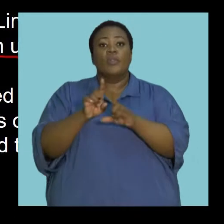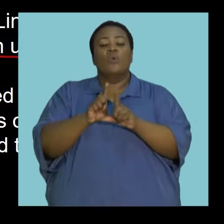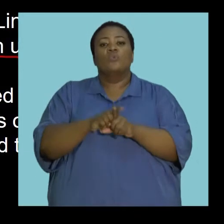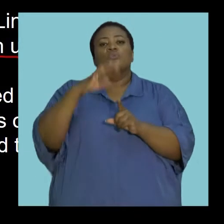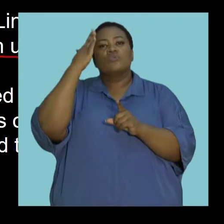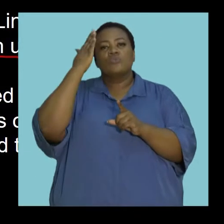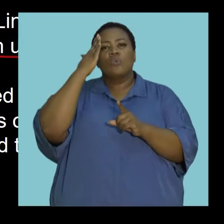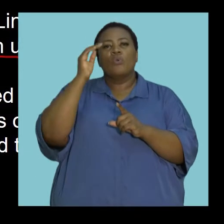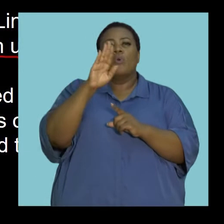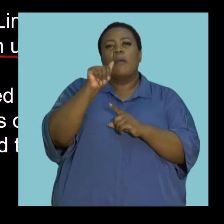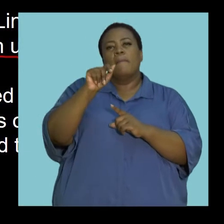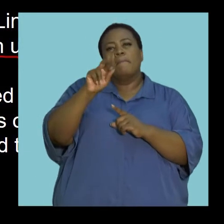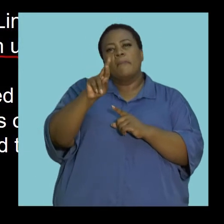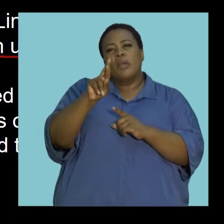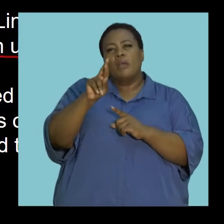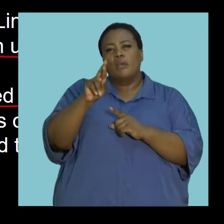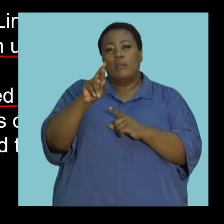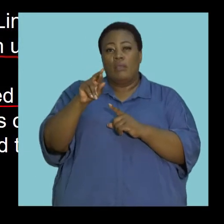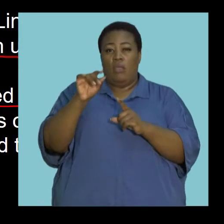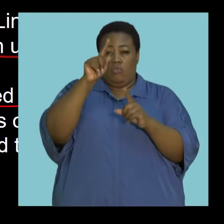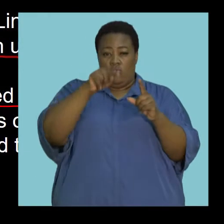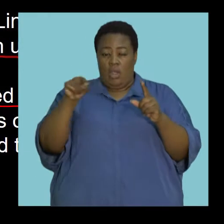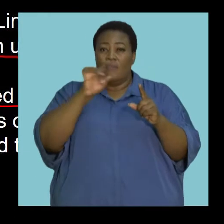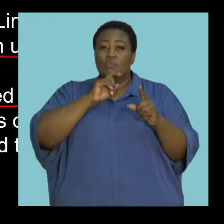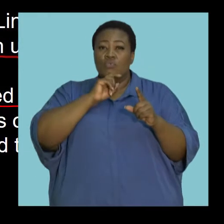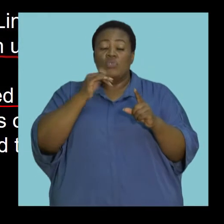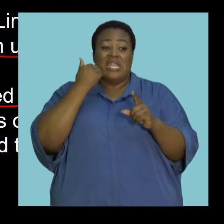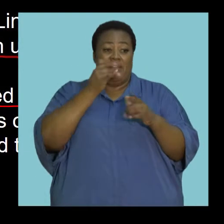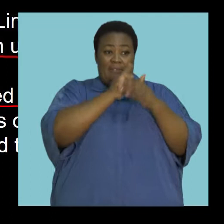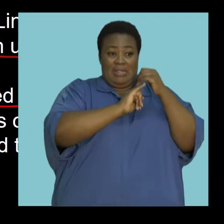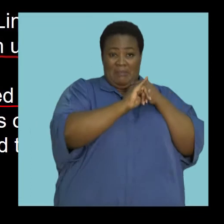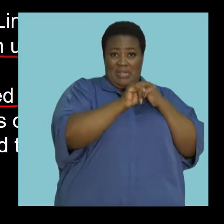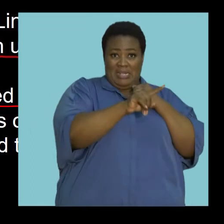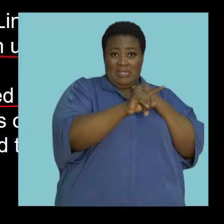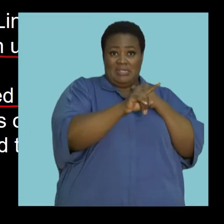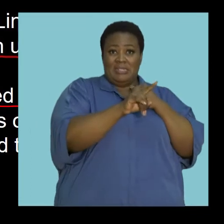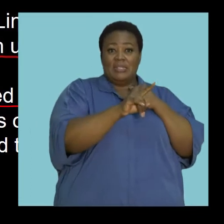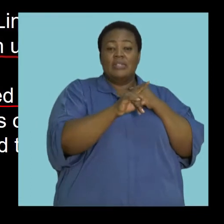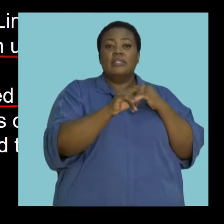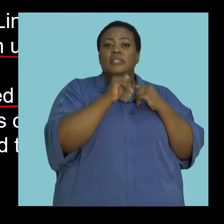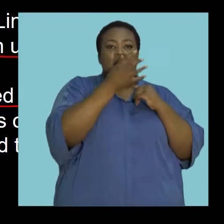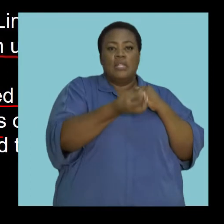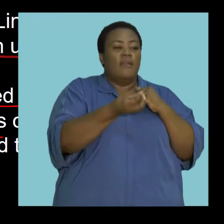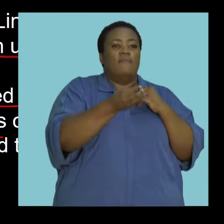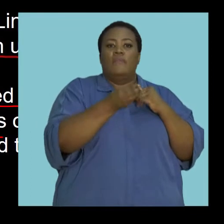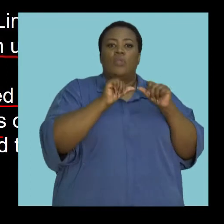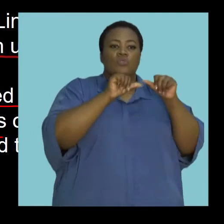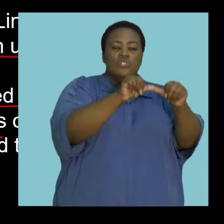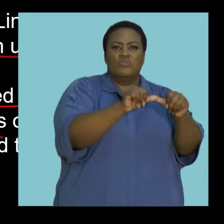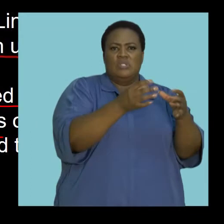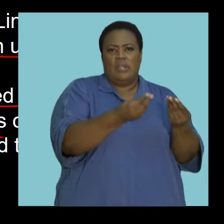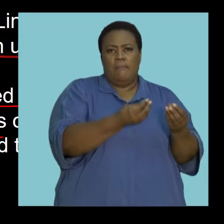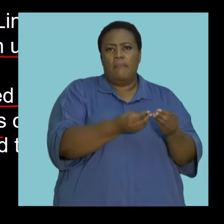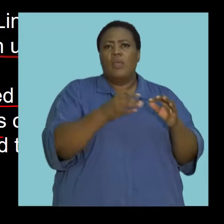categories of data, as I mentioned, and are used when the independent variable is not a set of continuous numbers